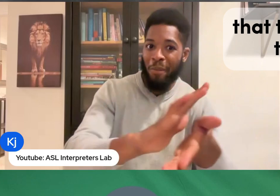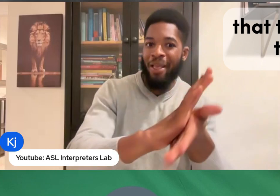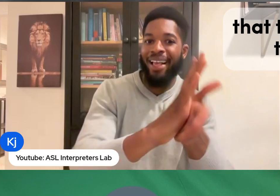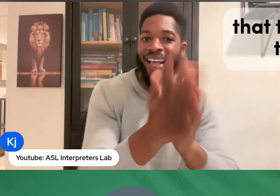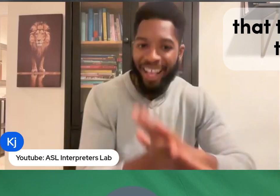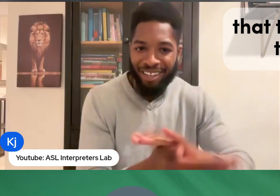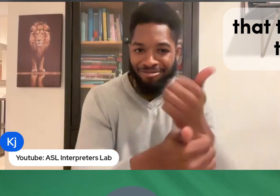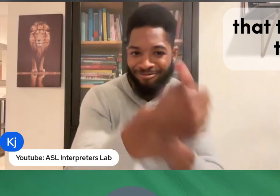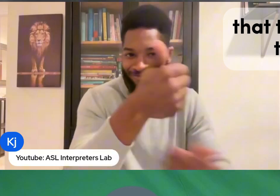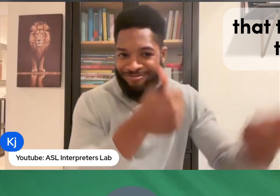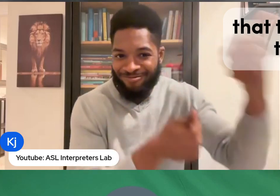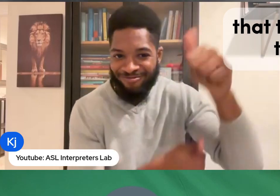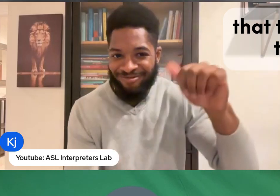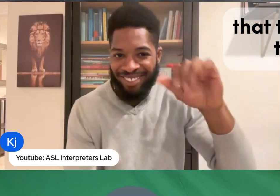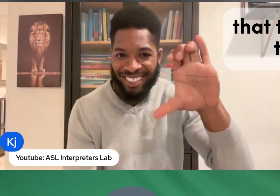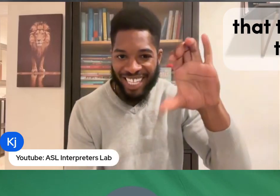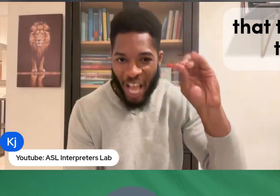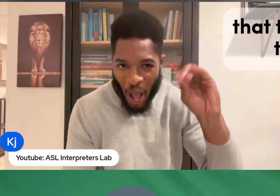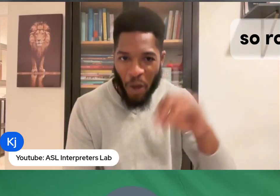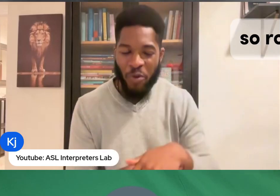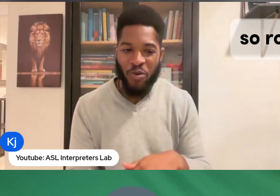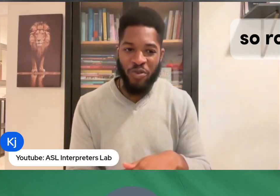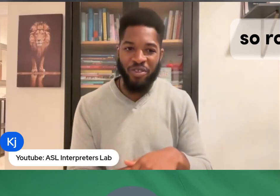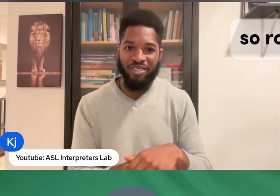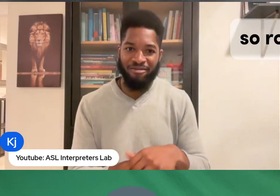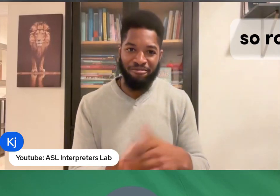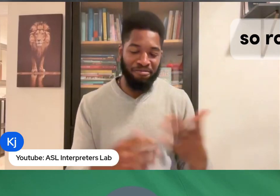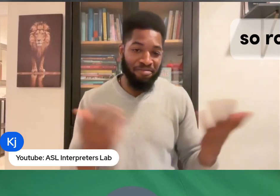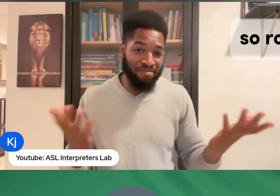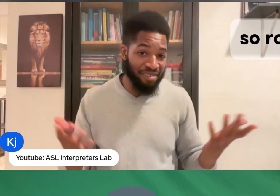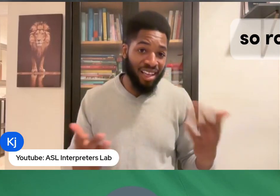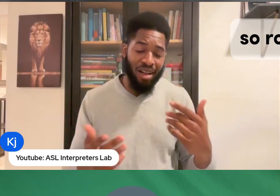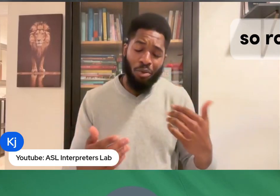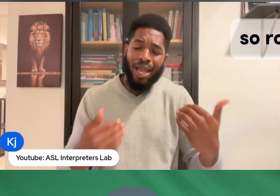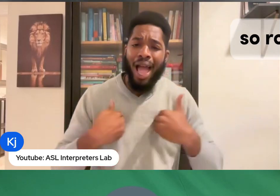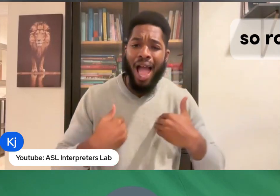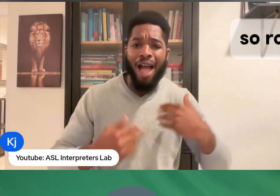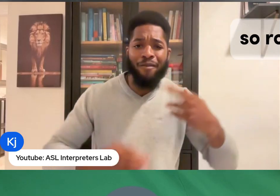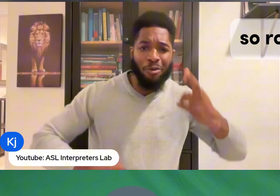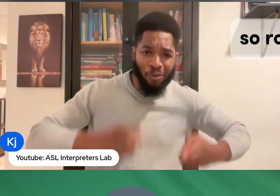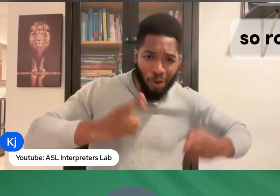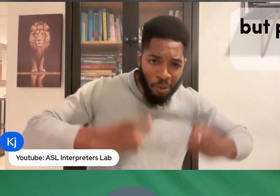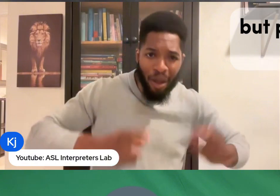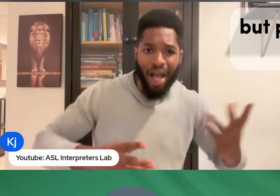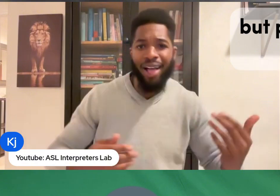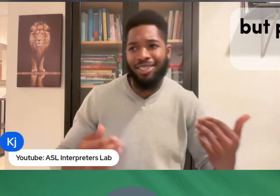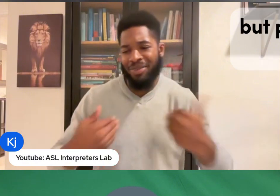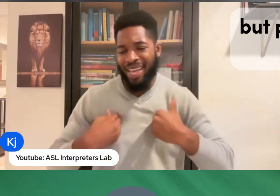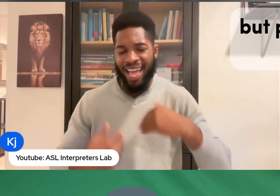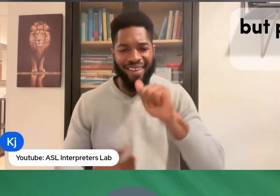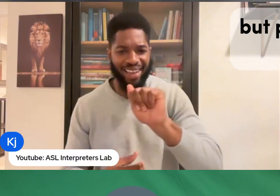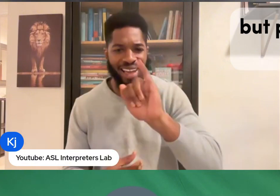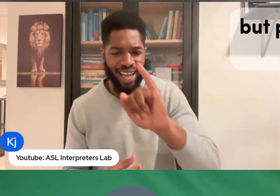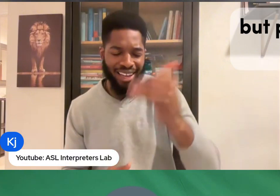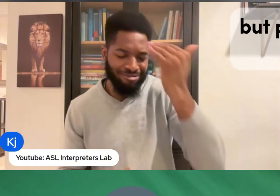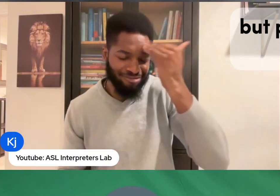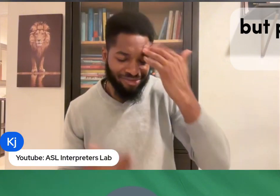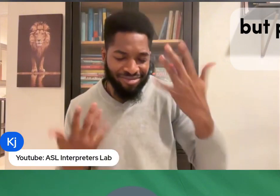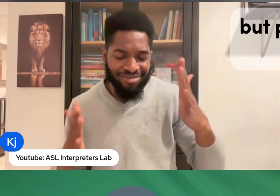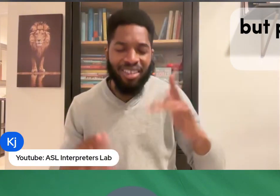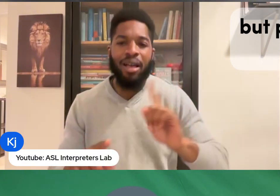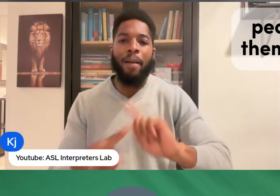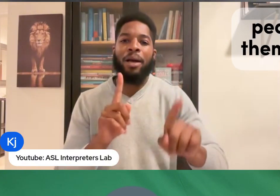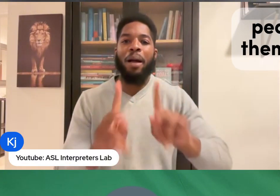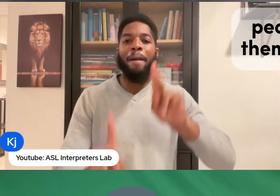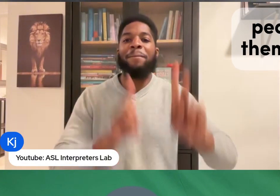that driving force that needs that human replacement. So robots are robots and AI is AI, but people have to have a need for